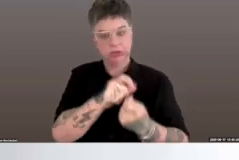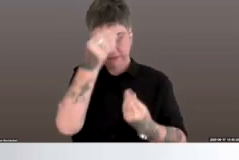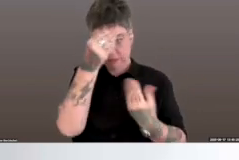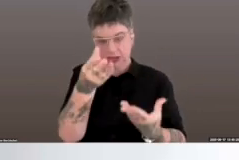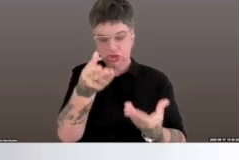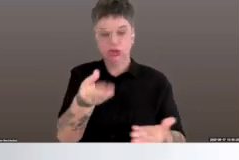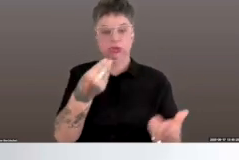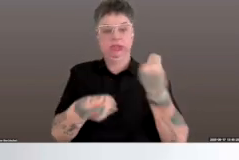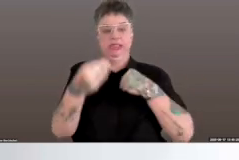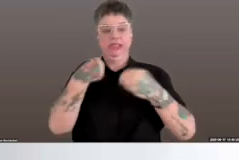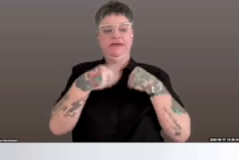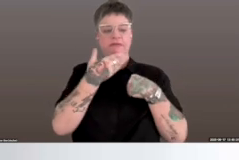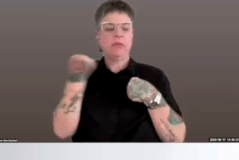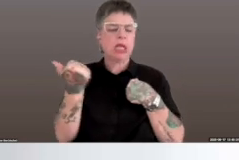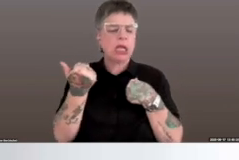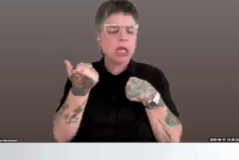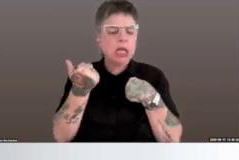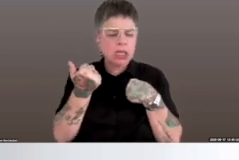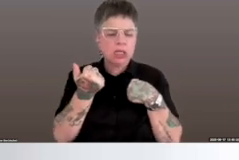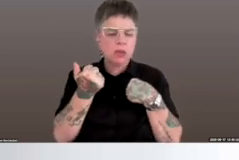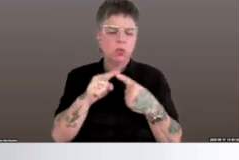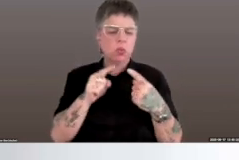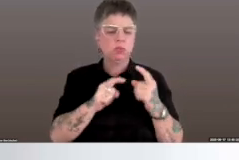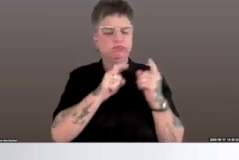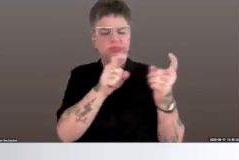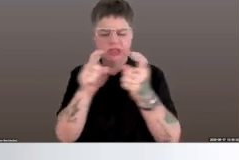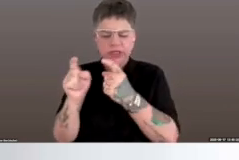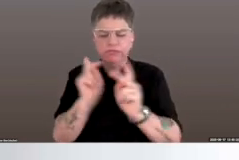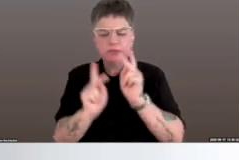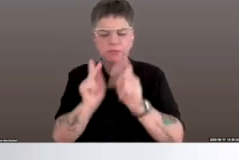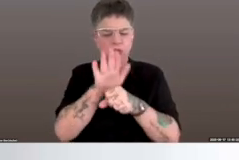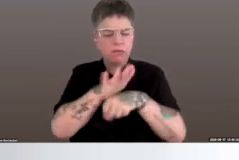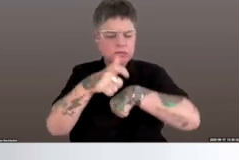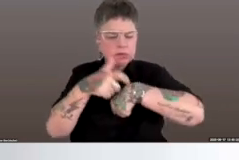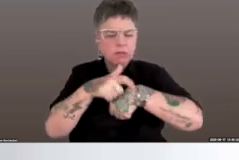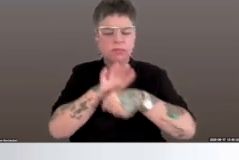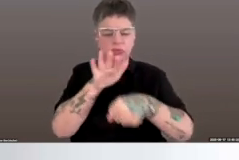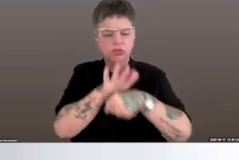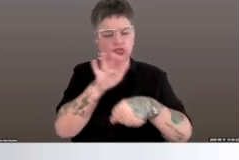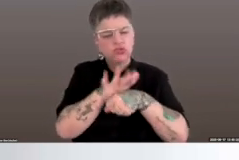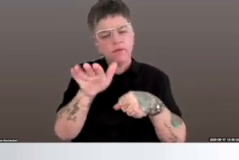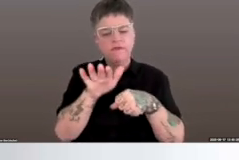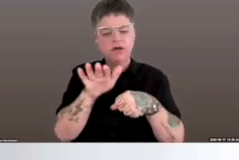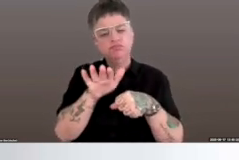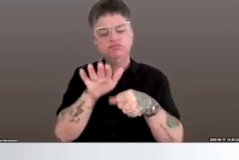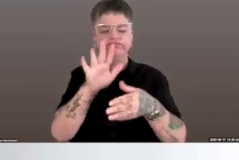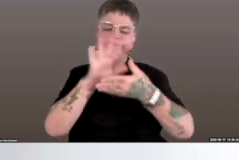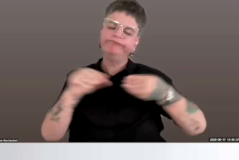provide, the better in that to give folks enough time and enough context to be able to provide